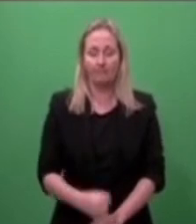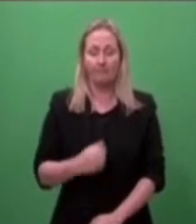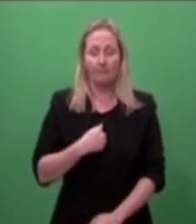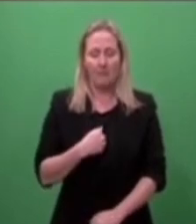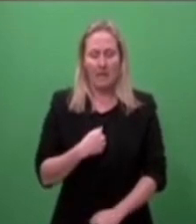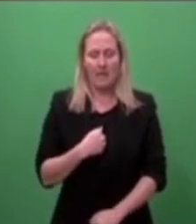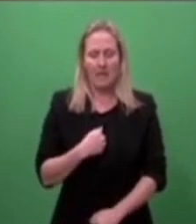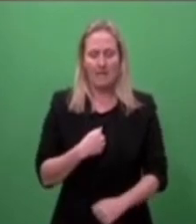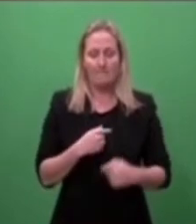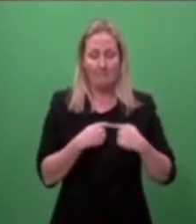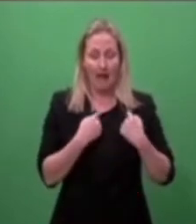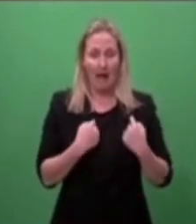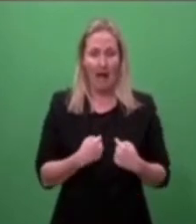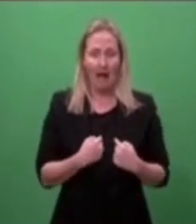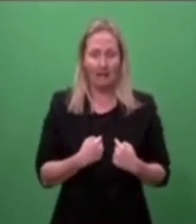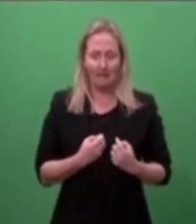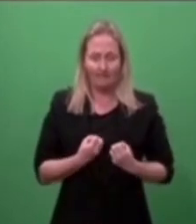to them.